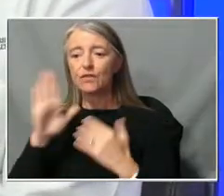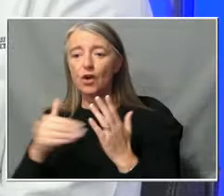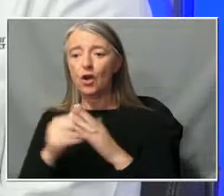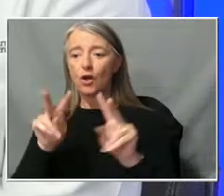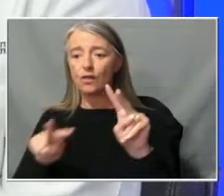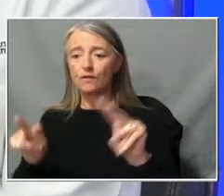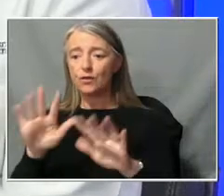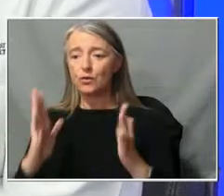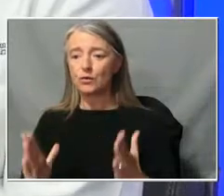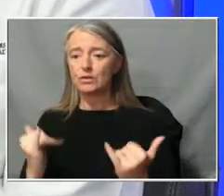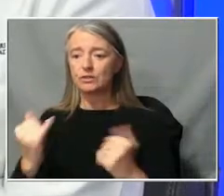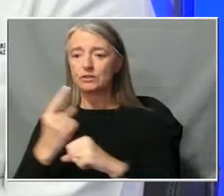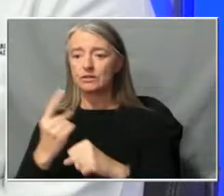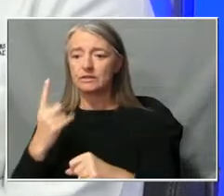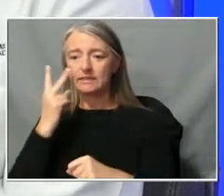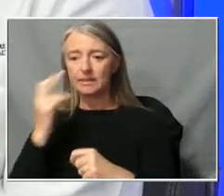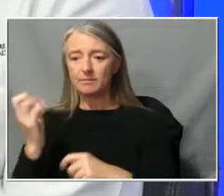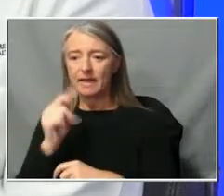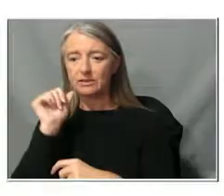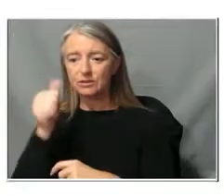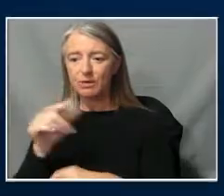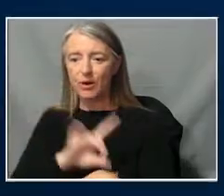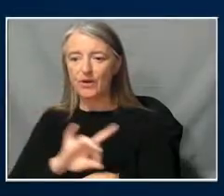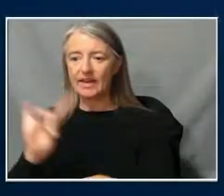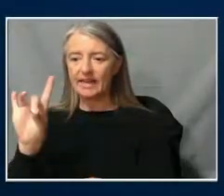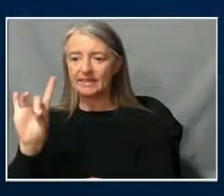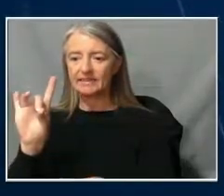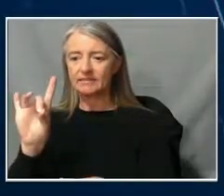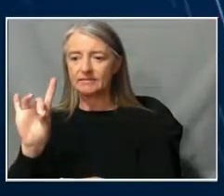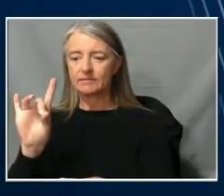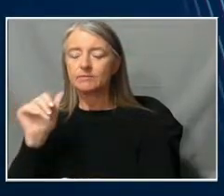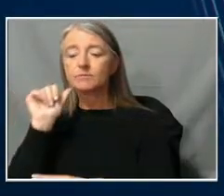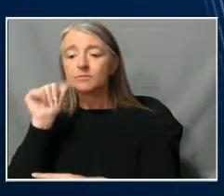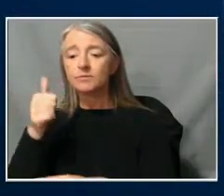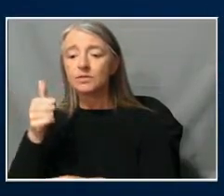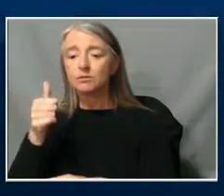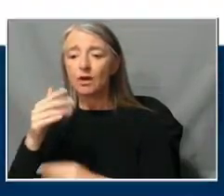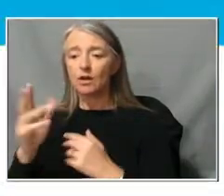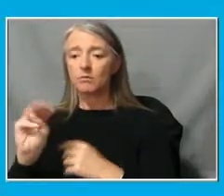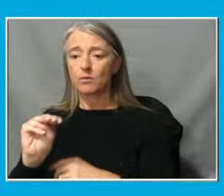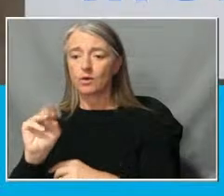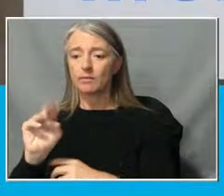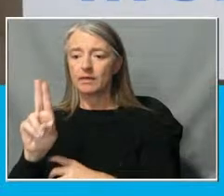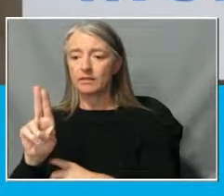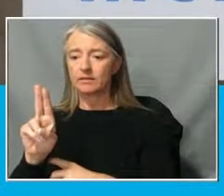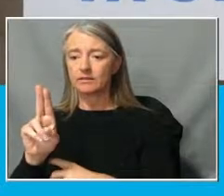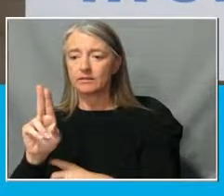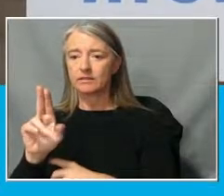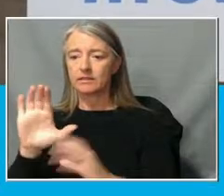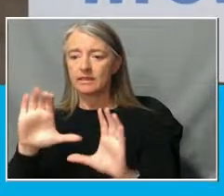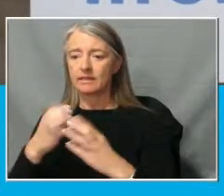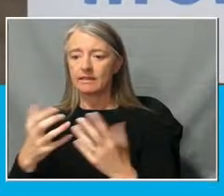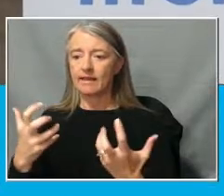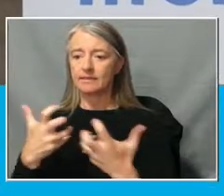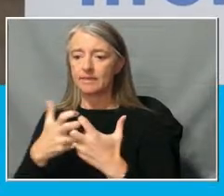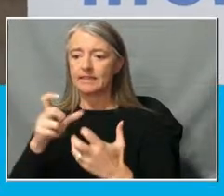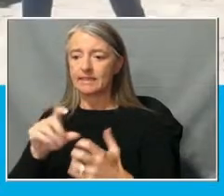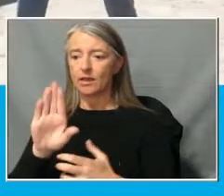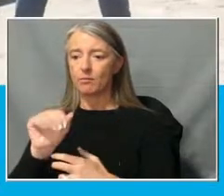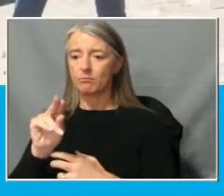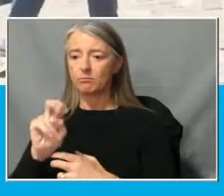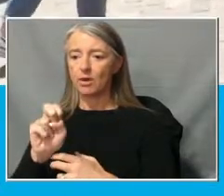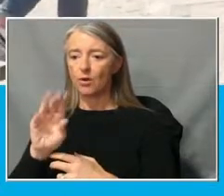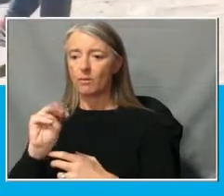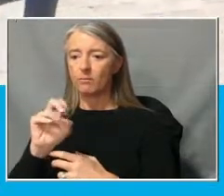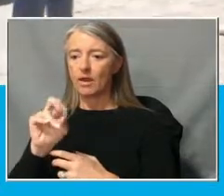as well for being with us today. We'll see you back here tomorrow at 8. Coming up tomorrow on the Morning Medical Update. When a classmate needed a bone marrow